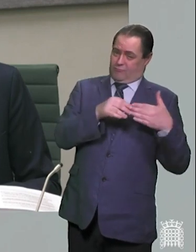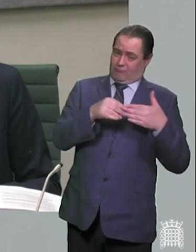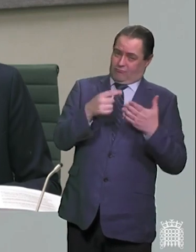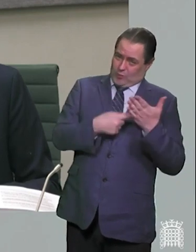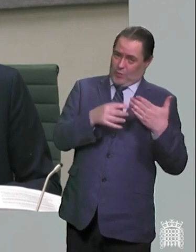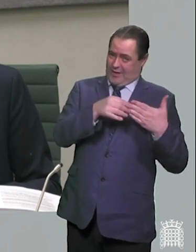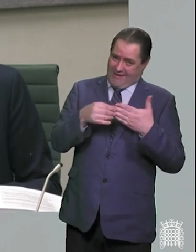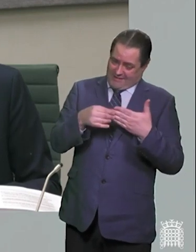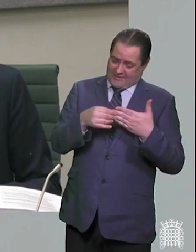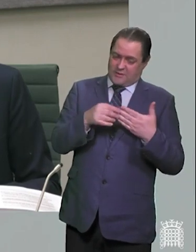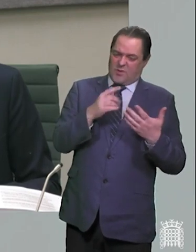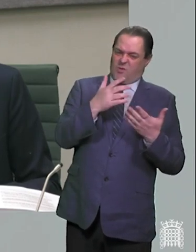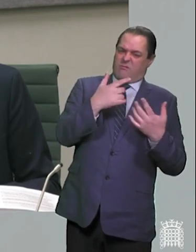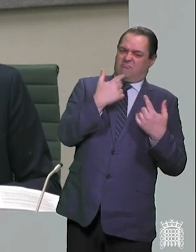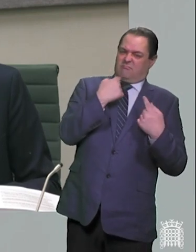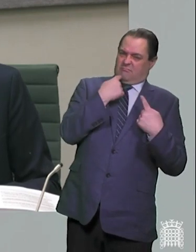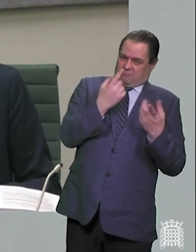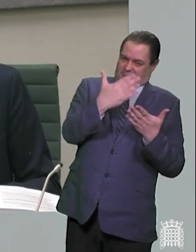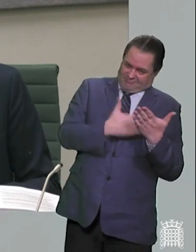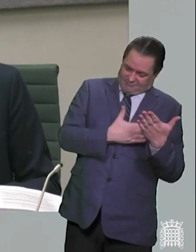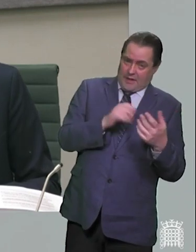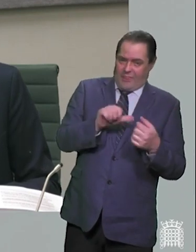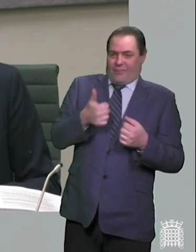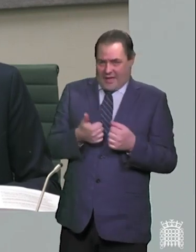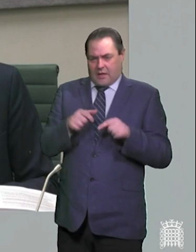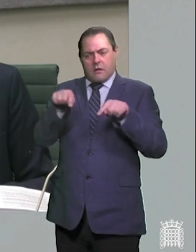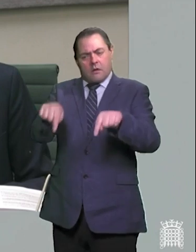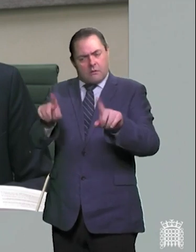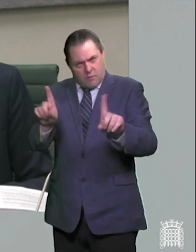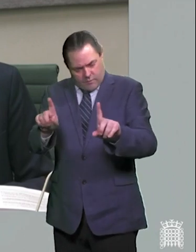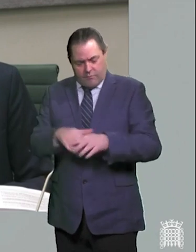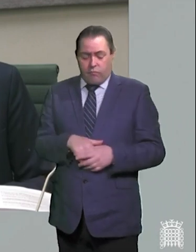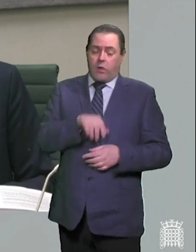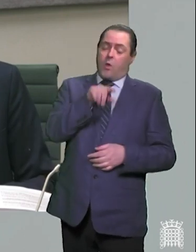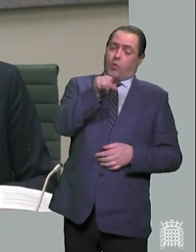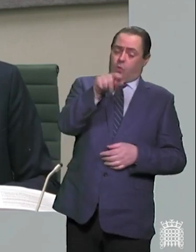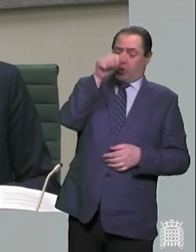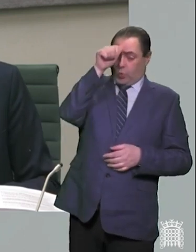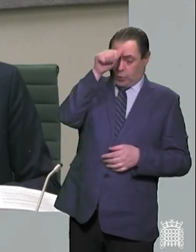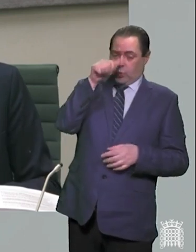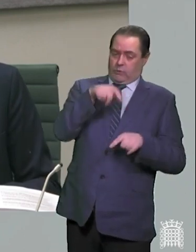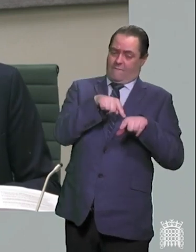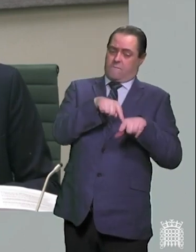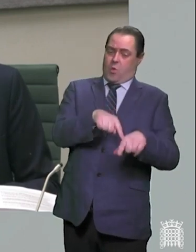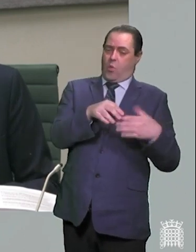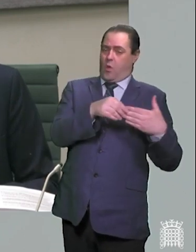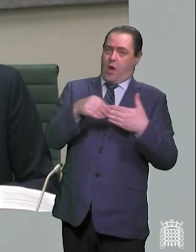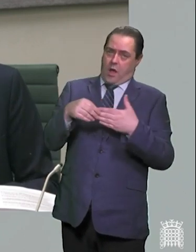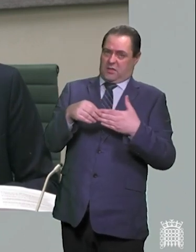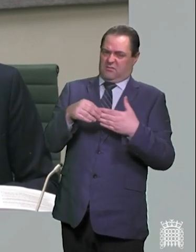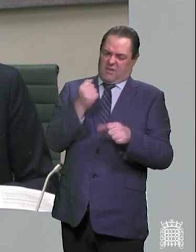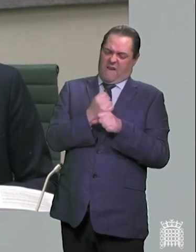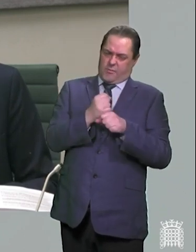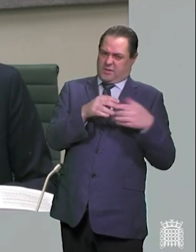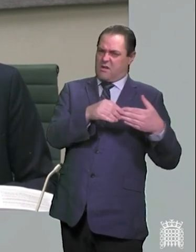then we will ask about those gatherings. Now, you were aware of the importance of following the guidance the government had issued